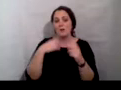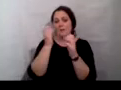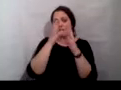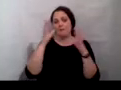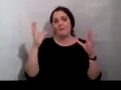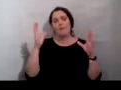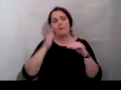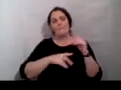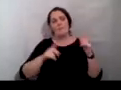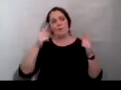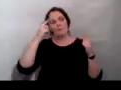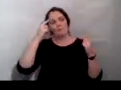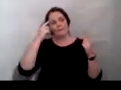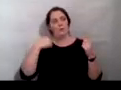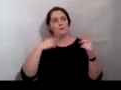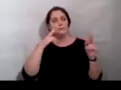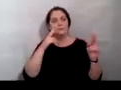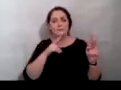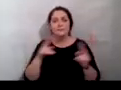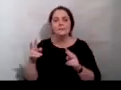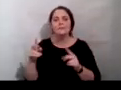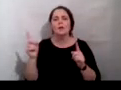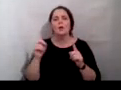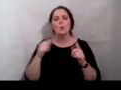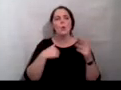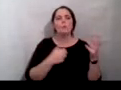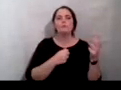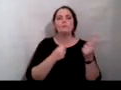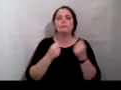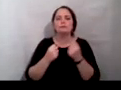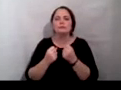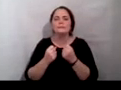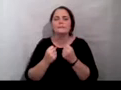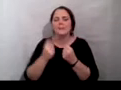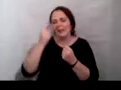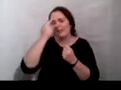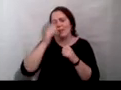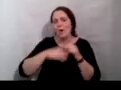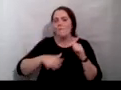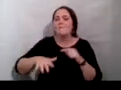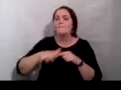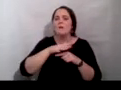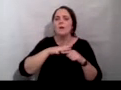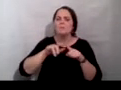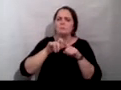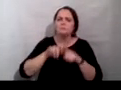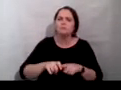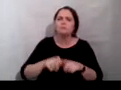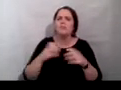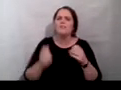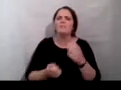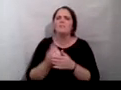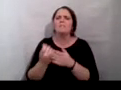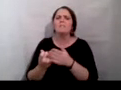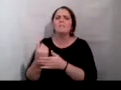am there and what I bring back. And I think about the trouble and the difficulties that the natural